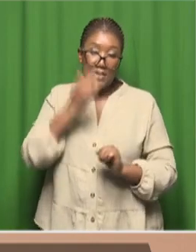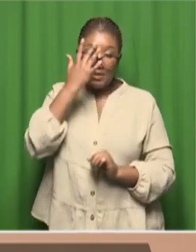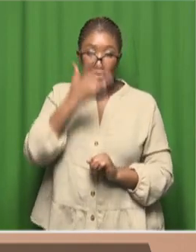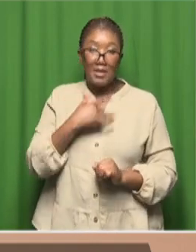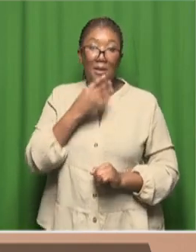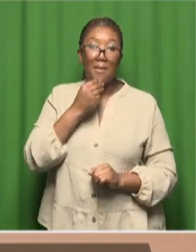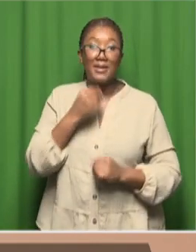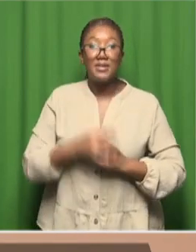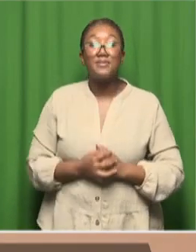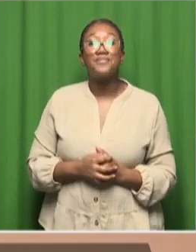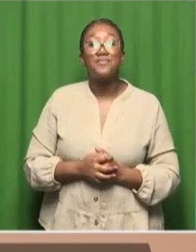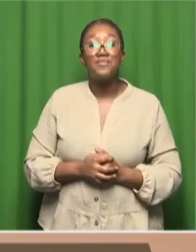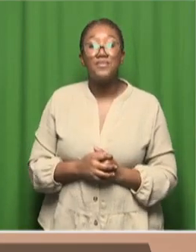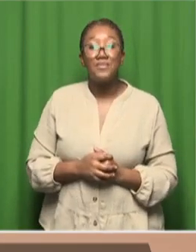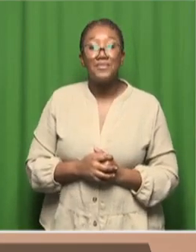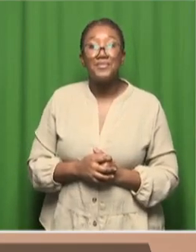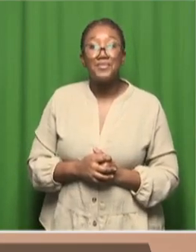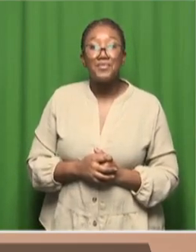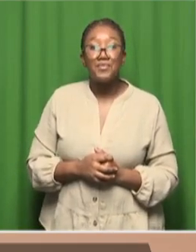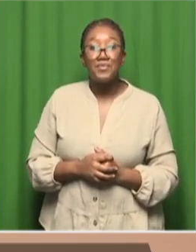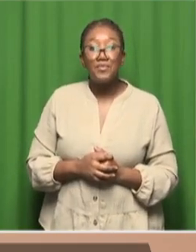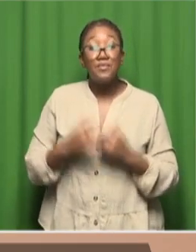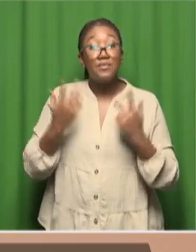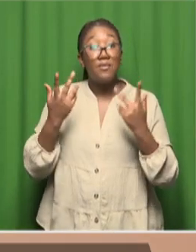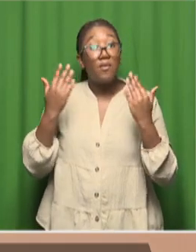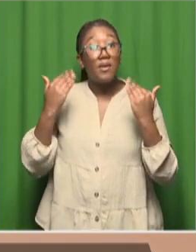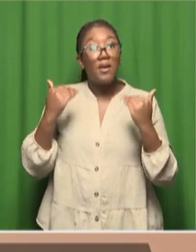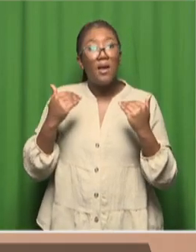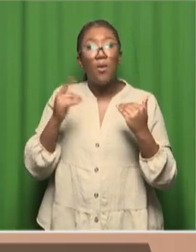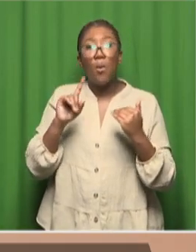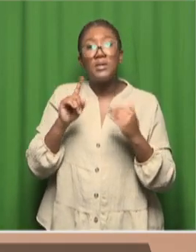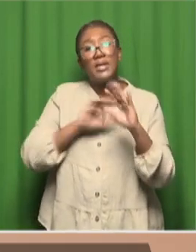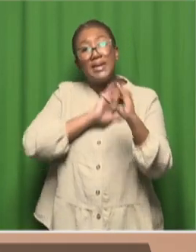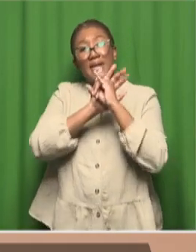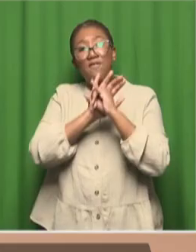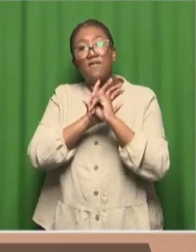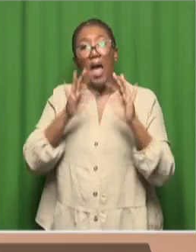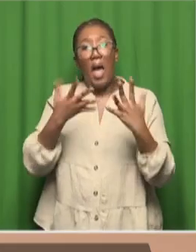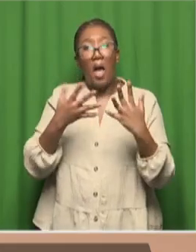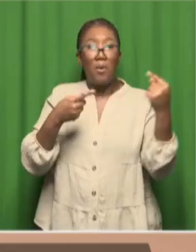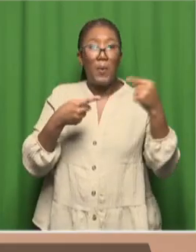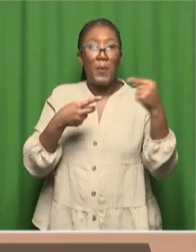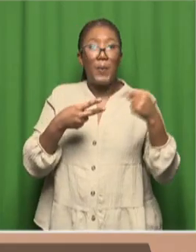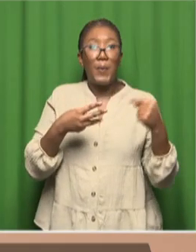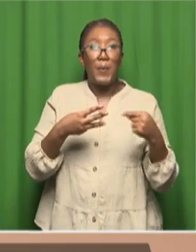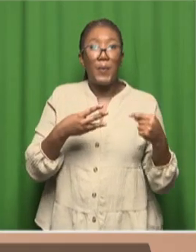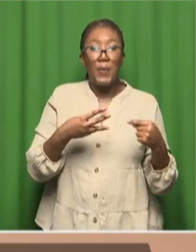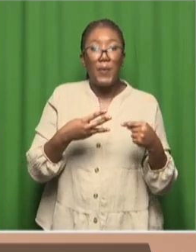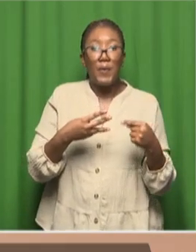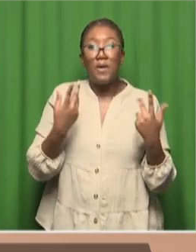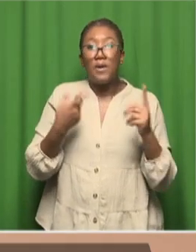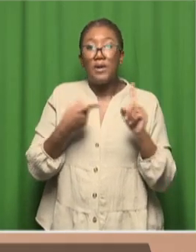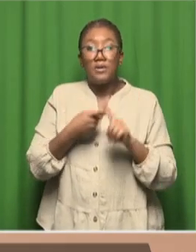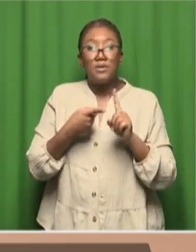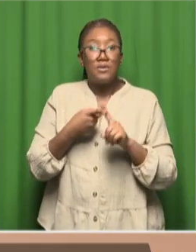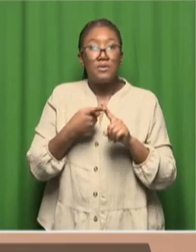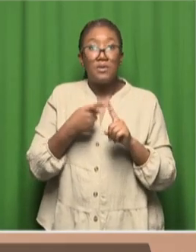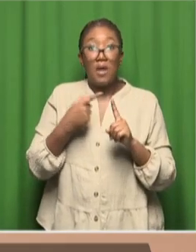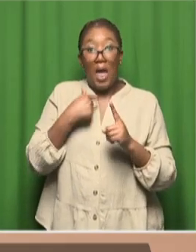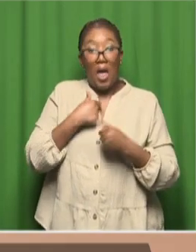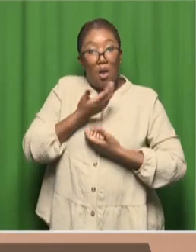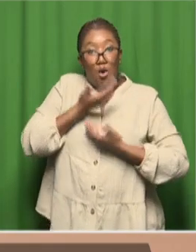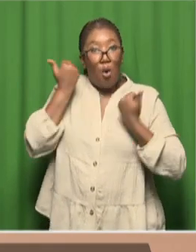the things is the biggest symptoms of diabetes are these silent killers, these things that you